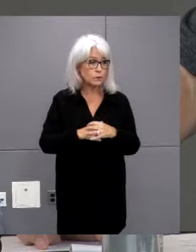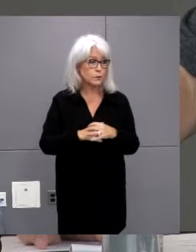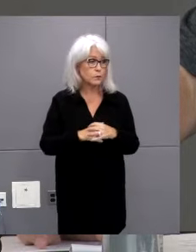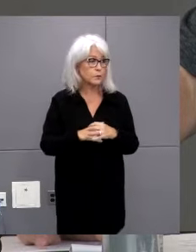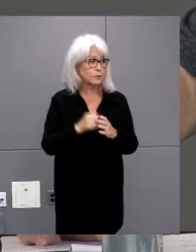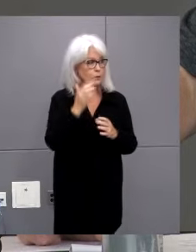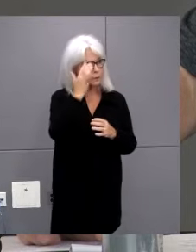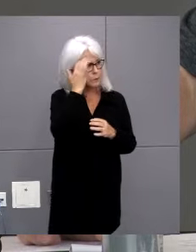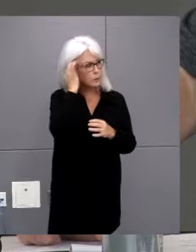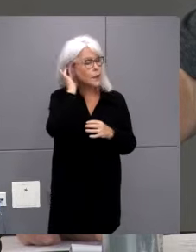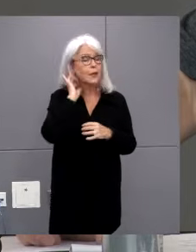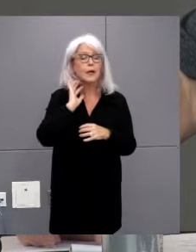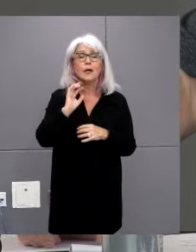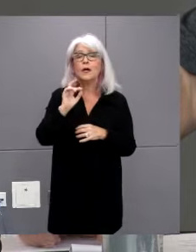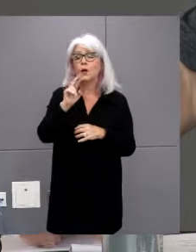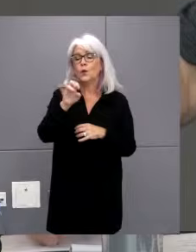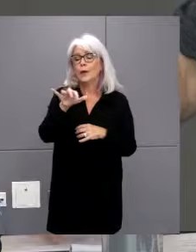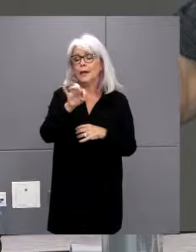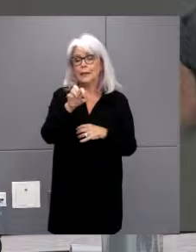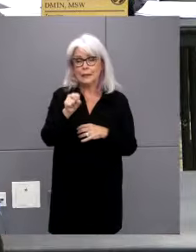Art? Yeah.